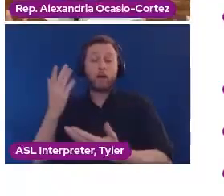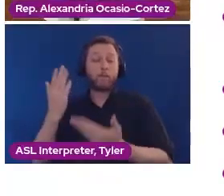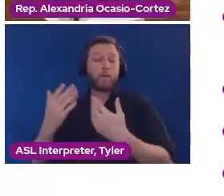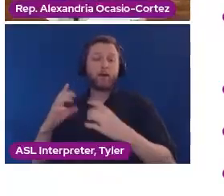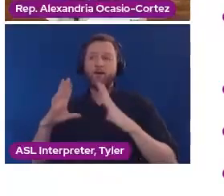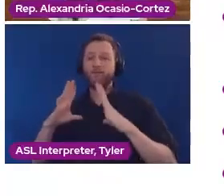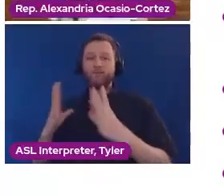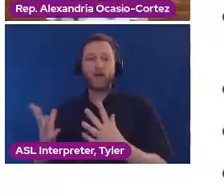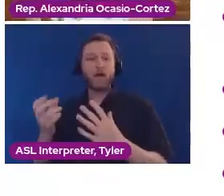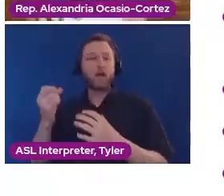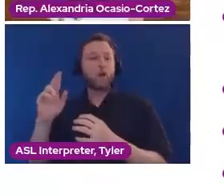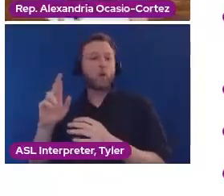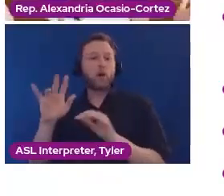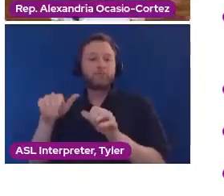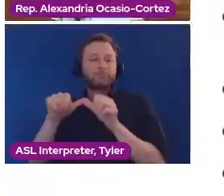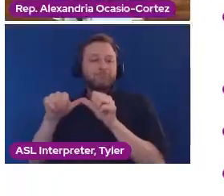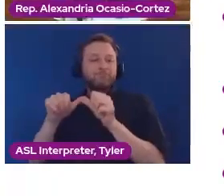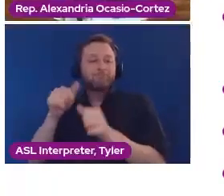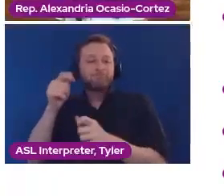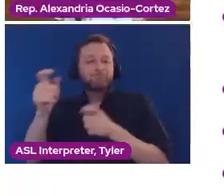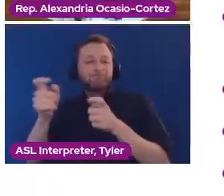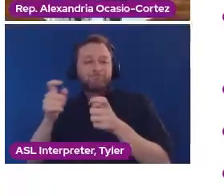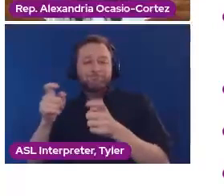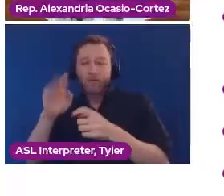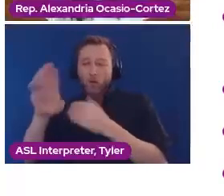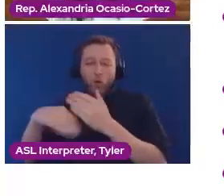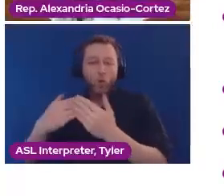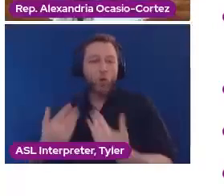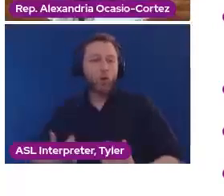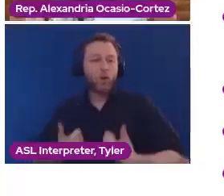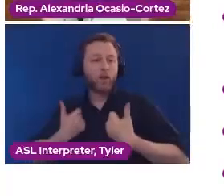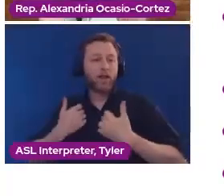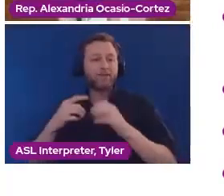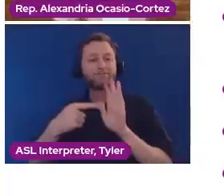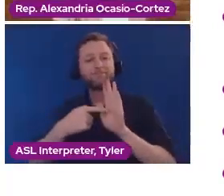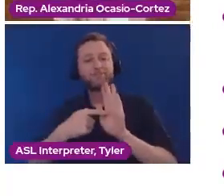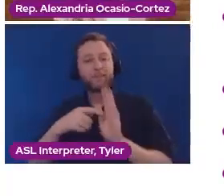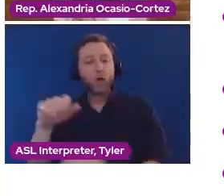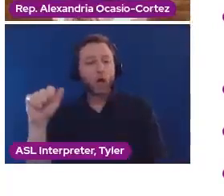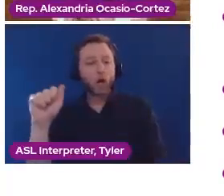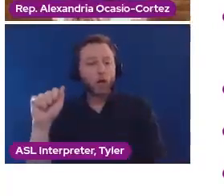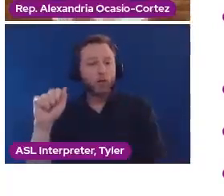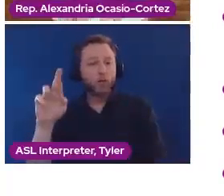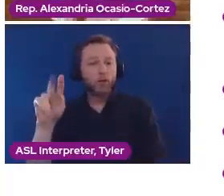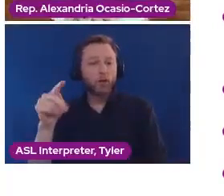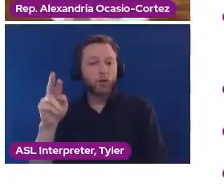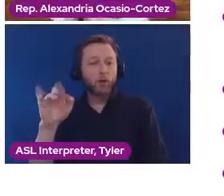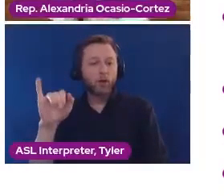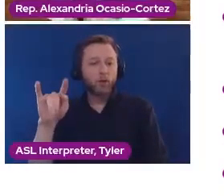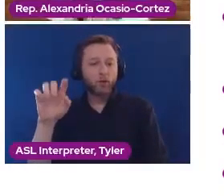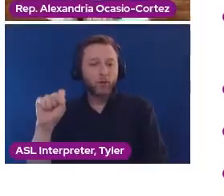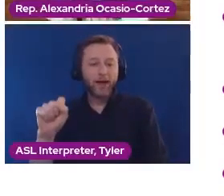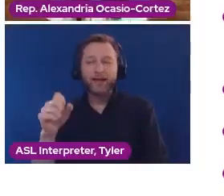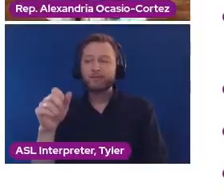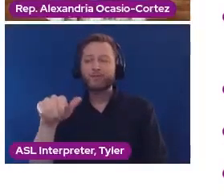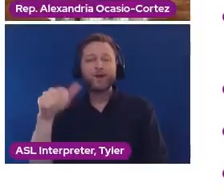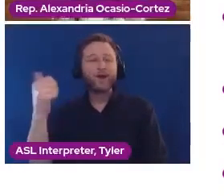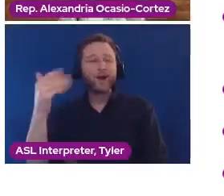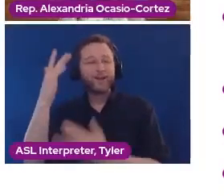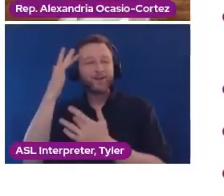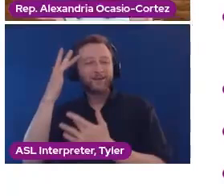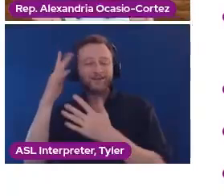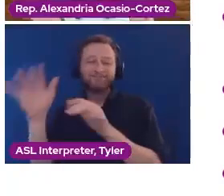condition that you work with throughout your life, like if you have arthritis or anything else. So I just wanted to make sure that I re-emphasize that point